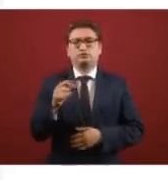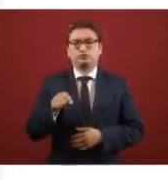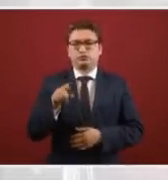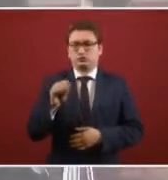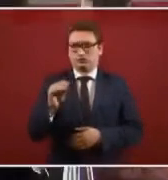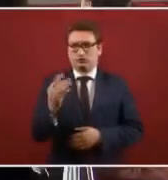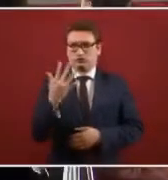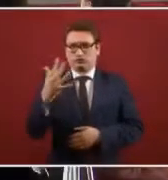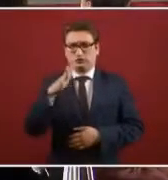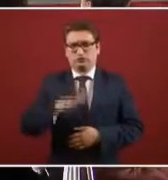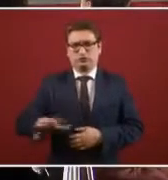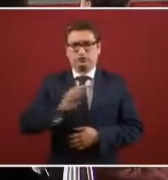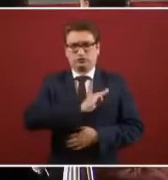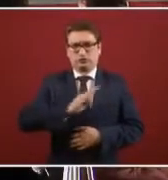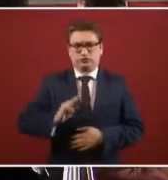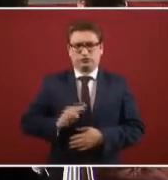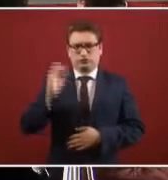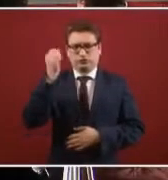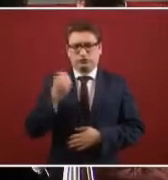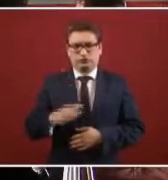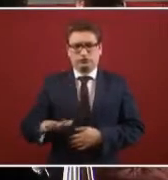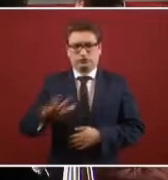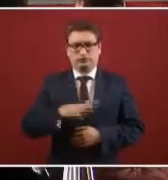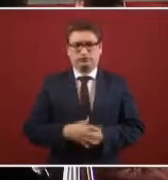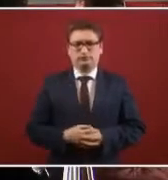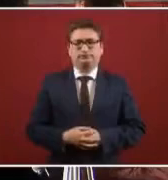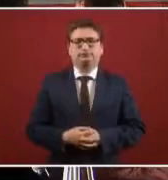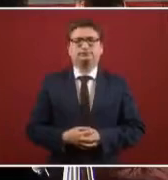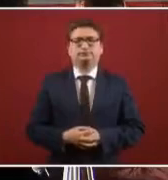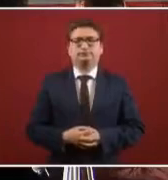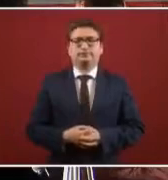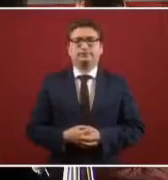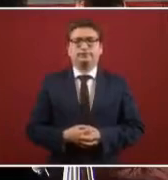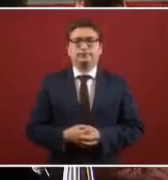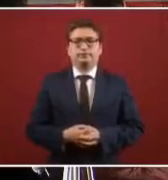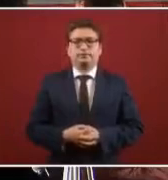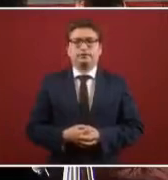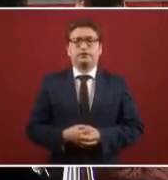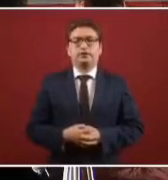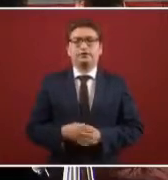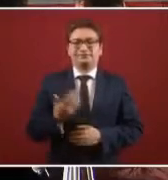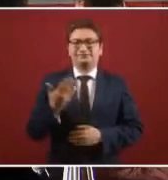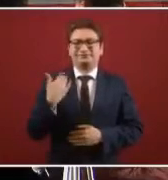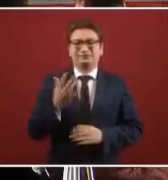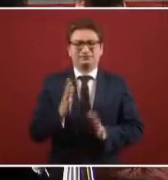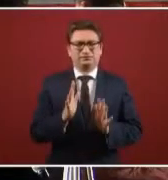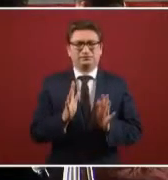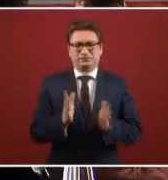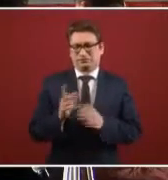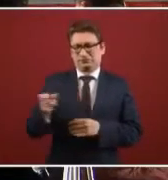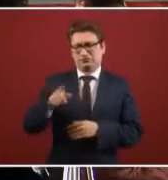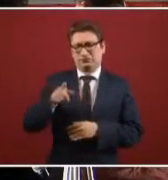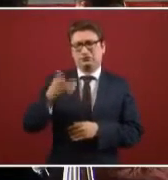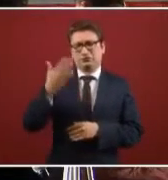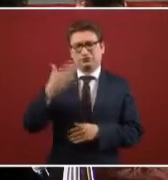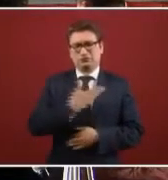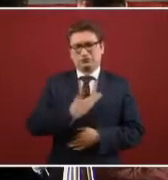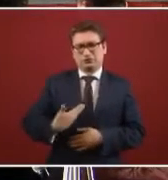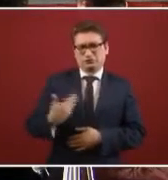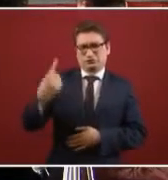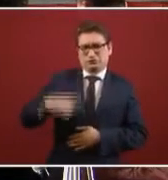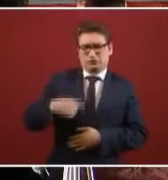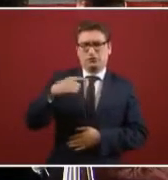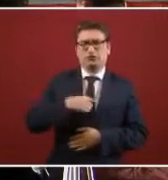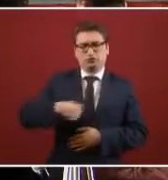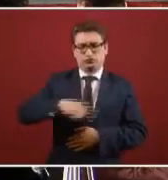el municipio de they've got Sinaloa, quite del a estado de variety México. there, a range. Y habíamos quedado, por instrucciones del señor presidente, presentarles